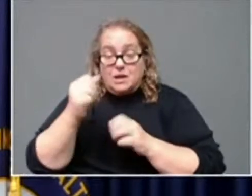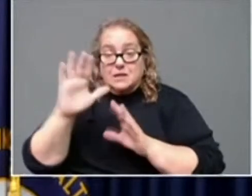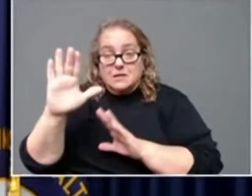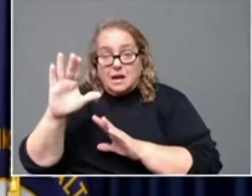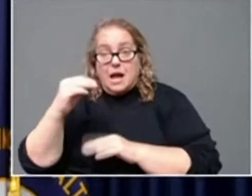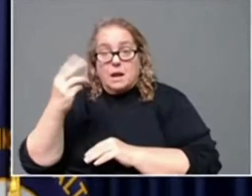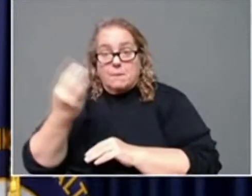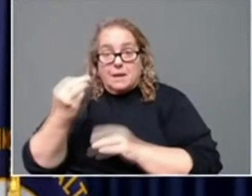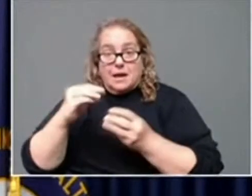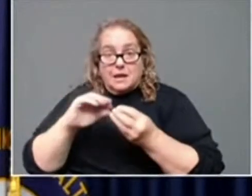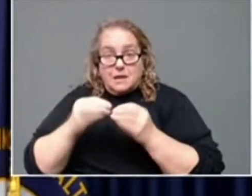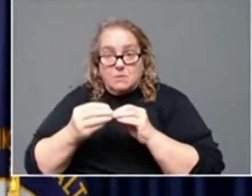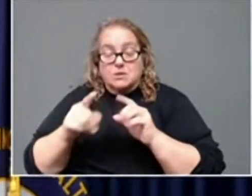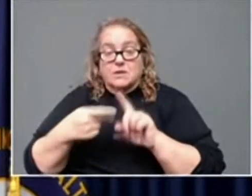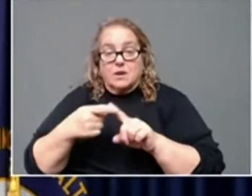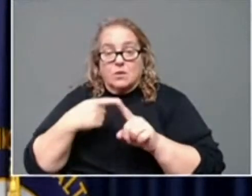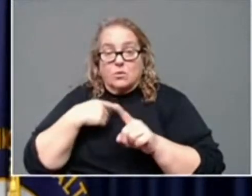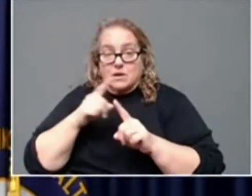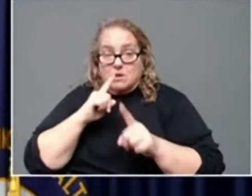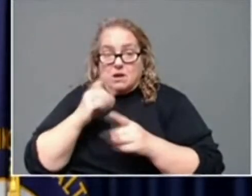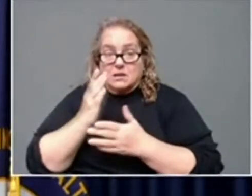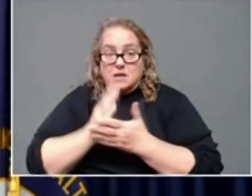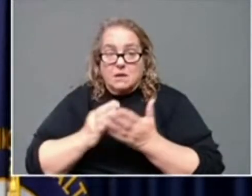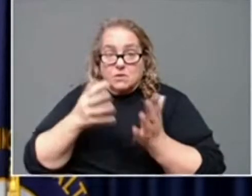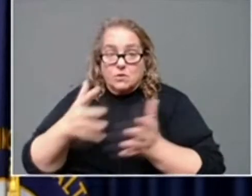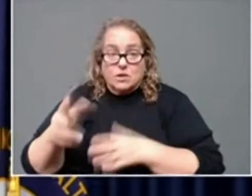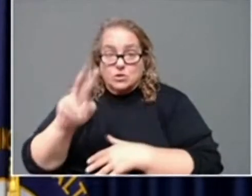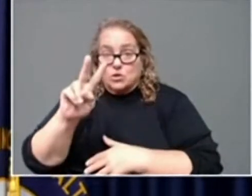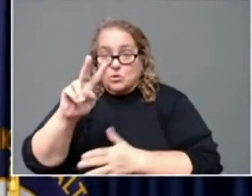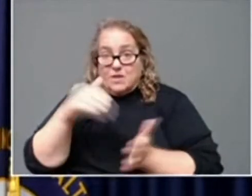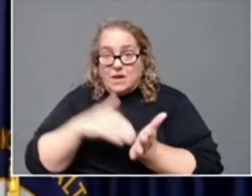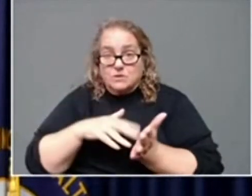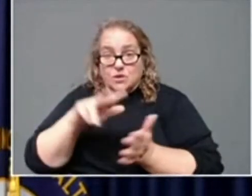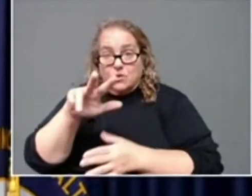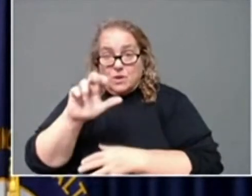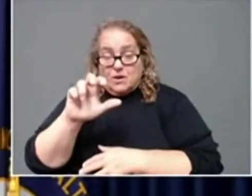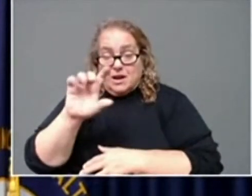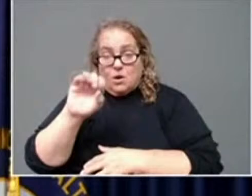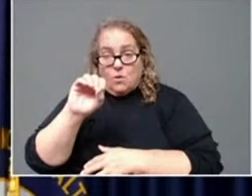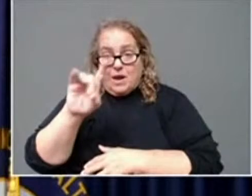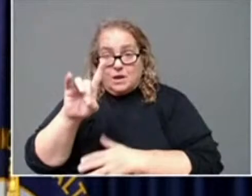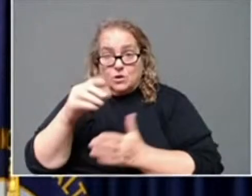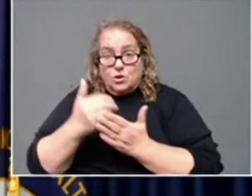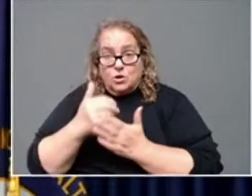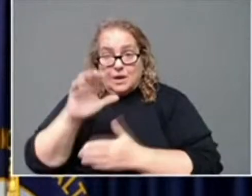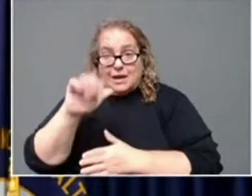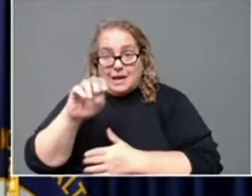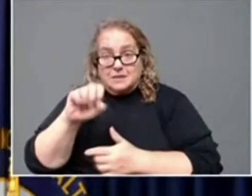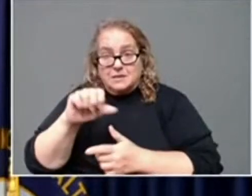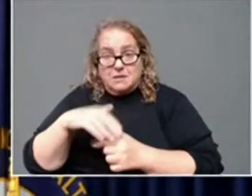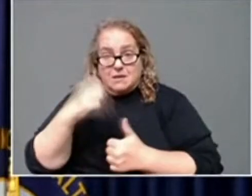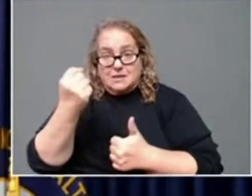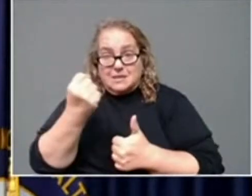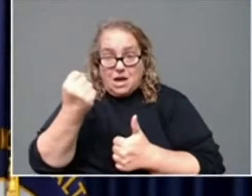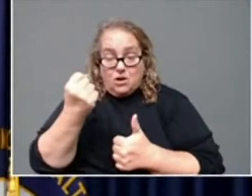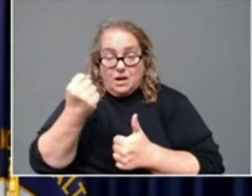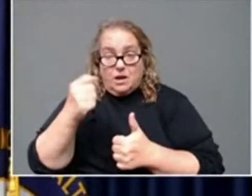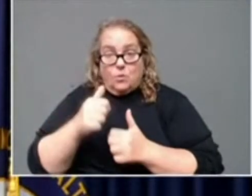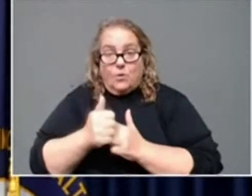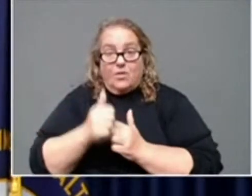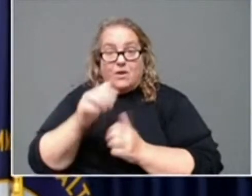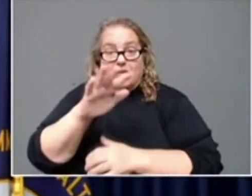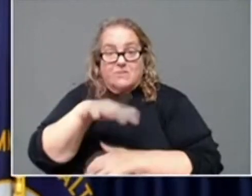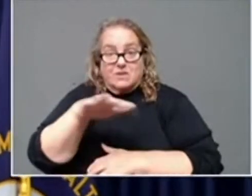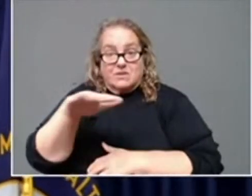and go through some of the rest. 2,308 new cases on Saturday, with 55